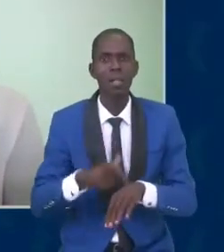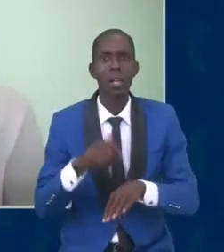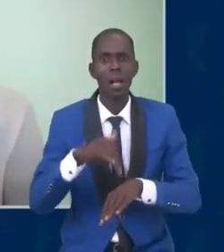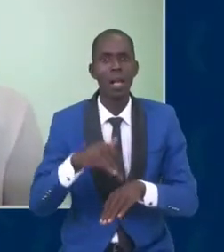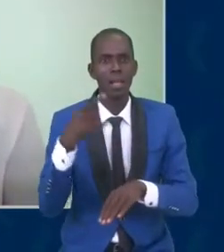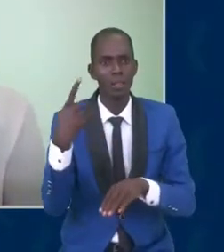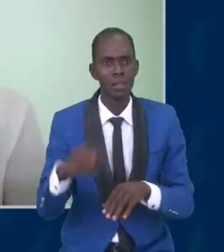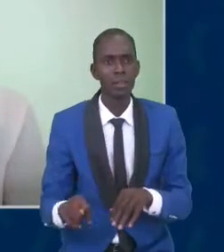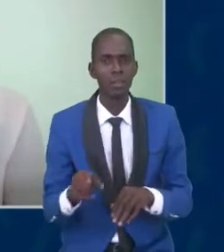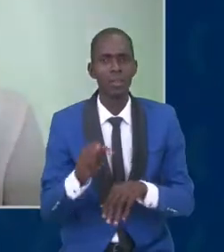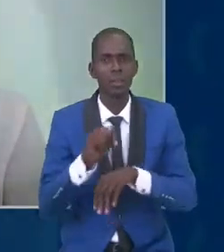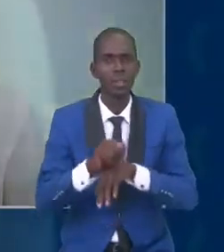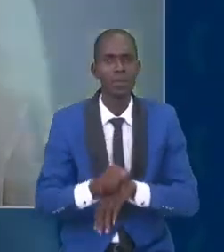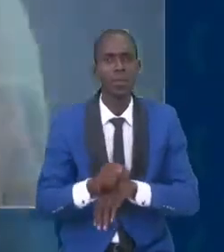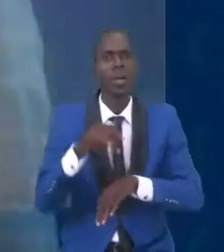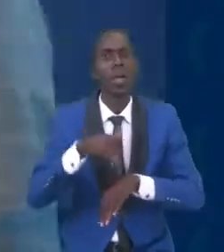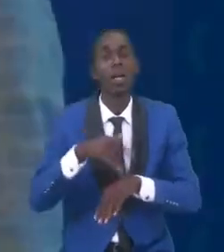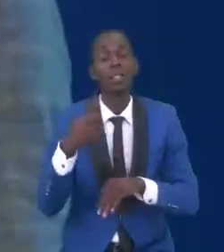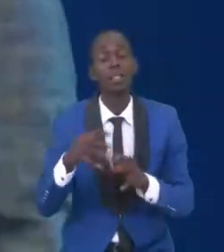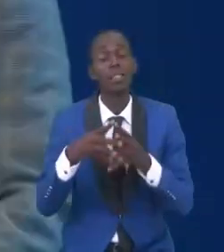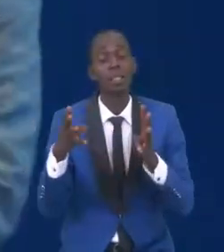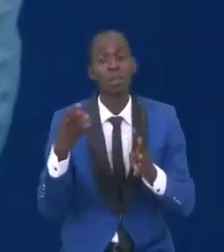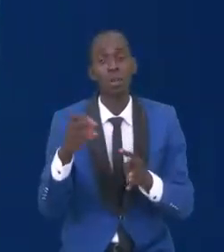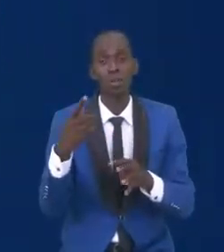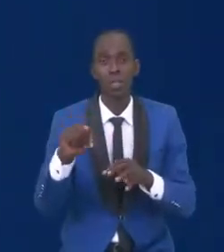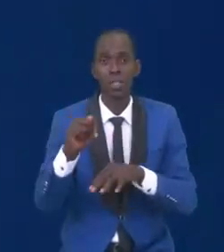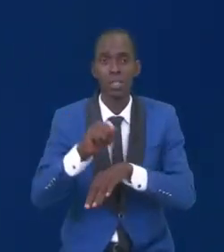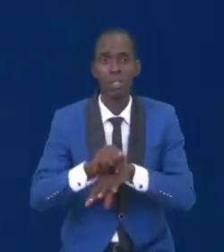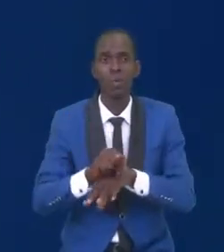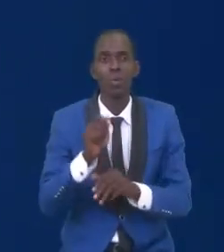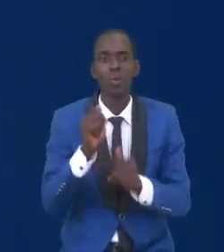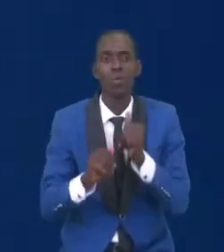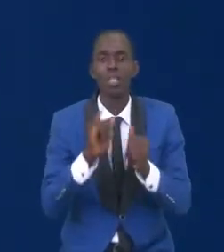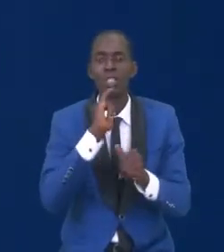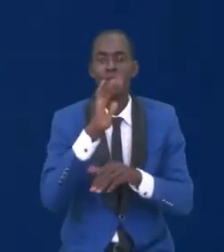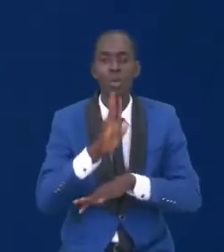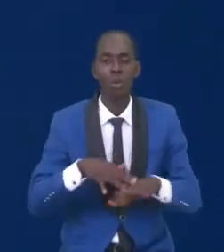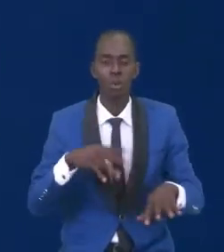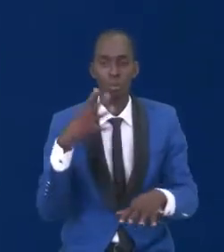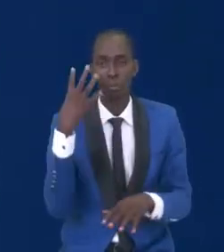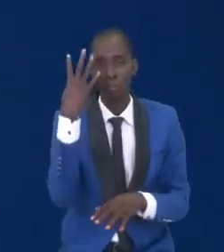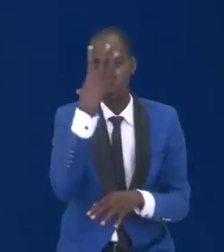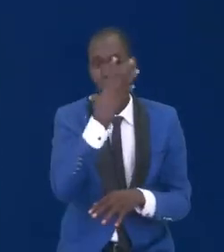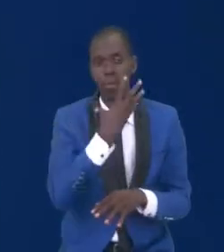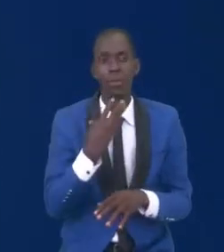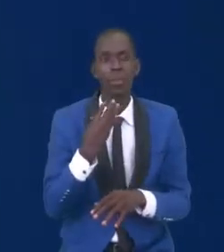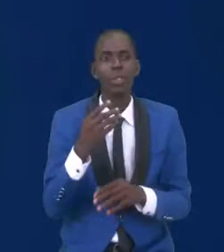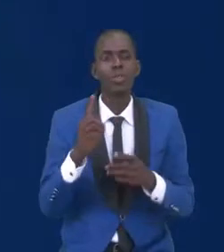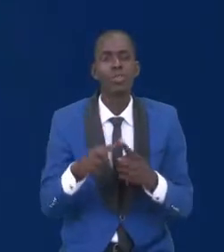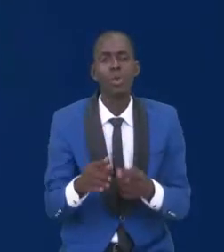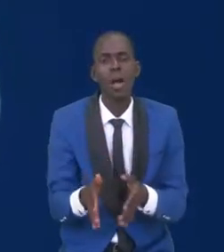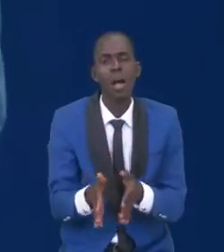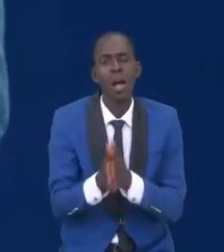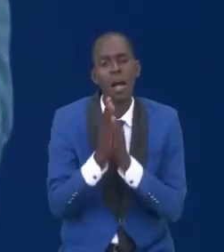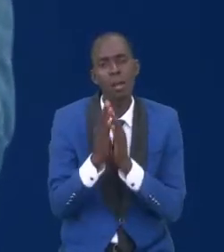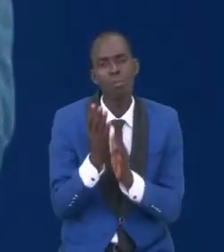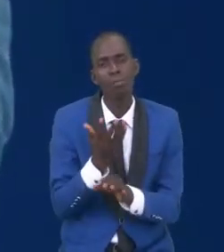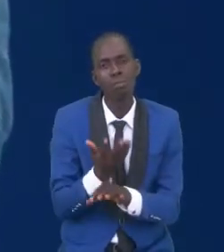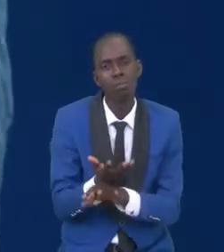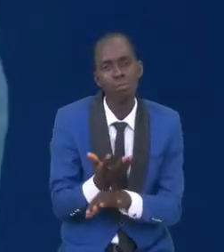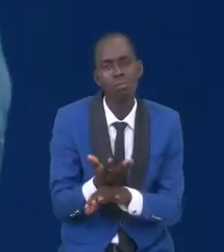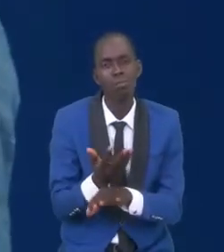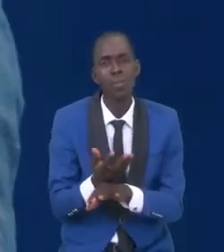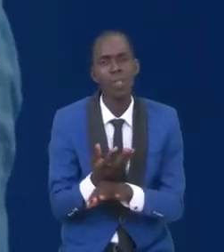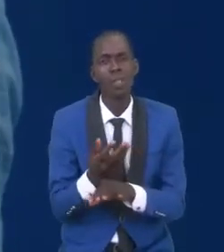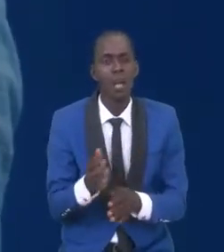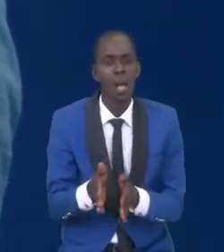the gate of the temple, which is called Beautiful, to ask alms of them